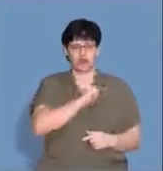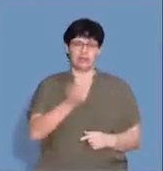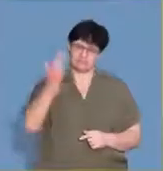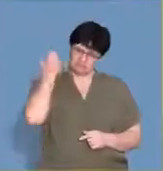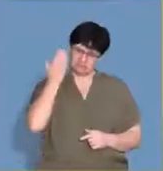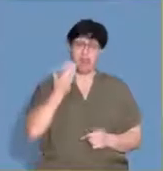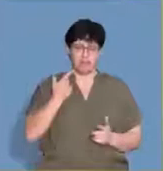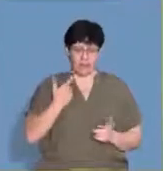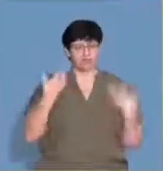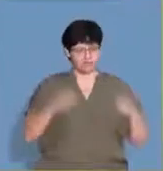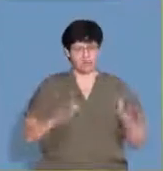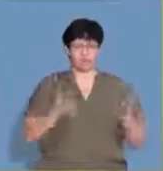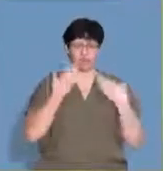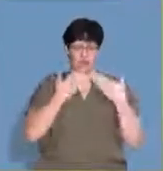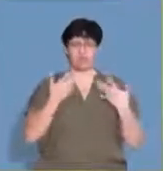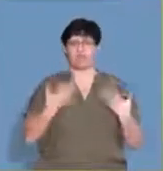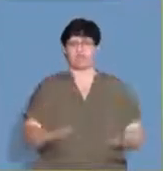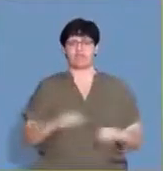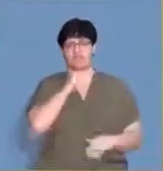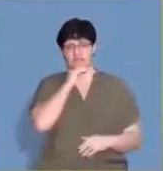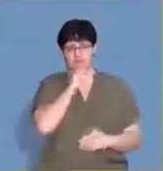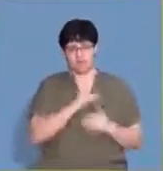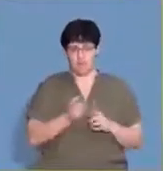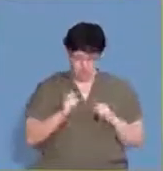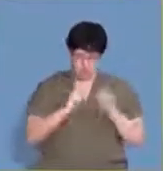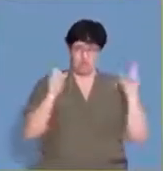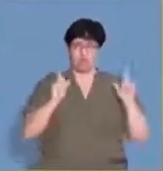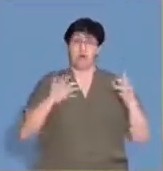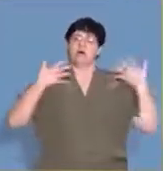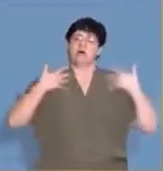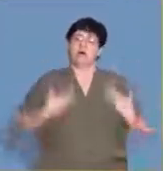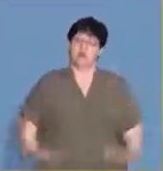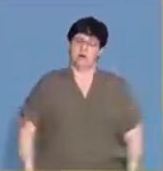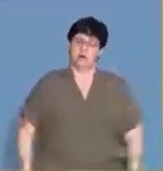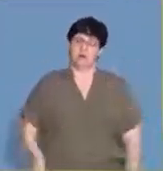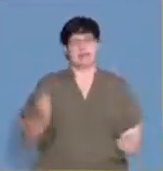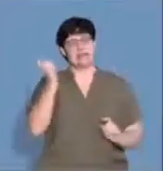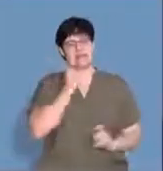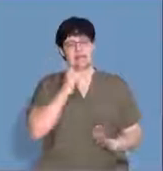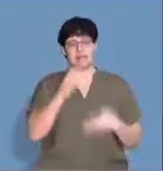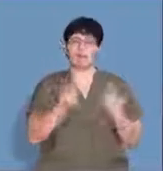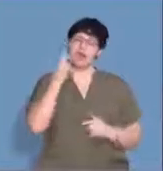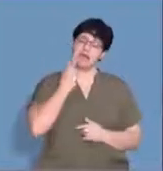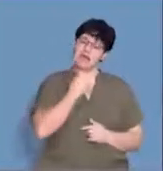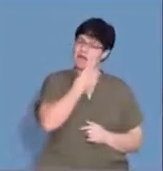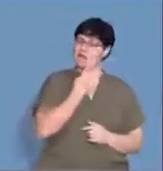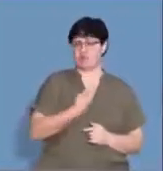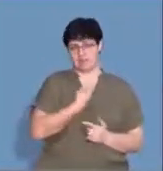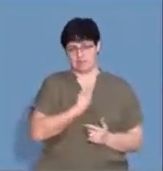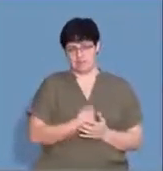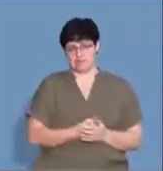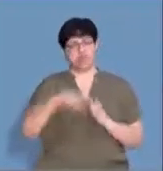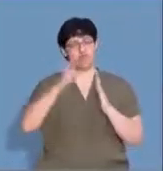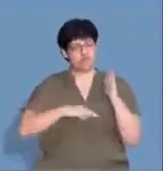done enough by the night before. When you wake up in the morning, take it easy. Be kind to yourself. Read